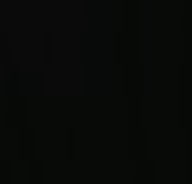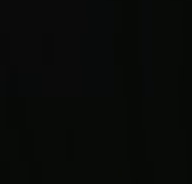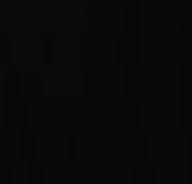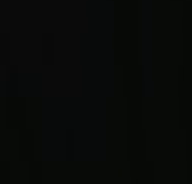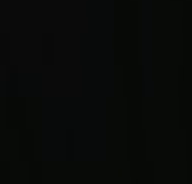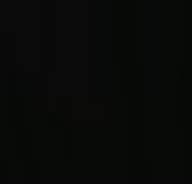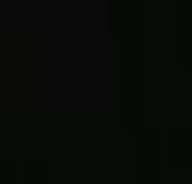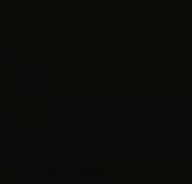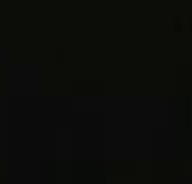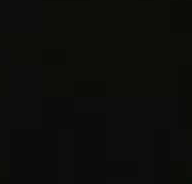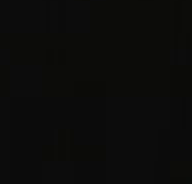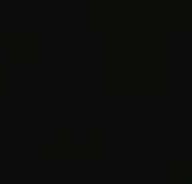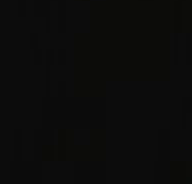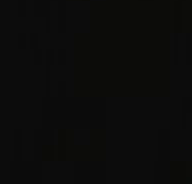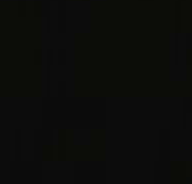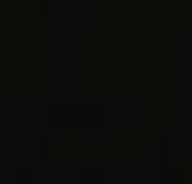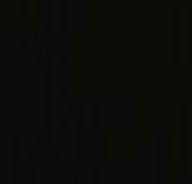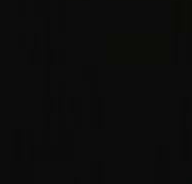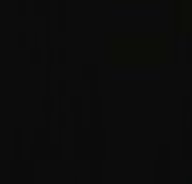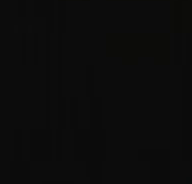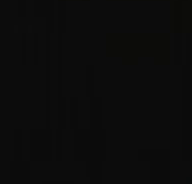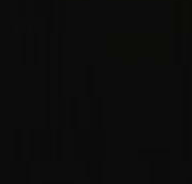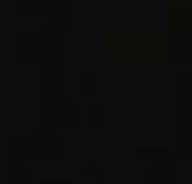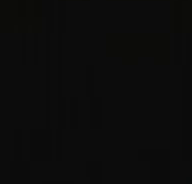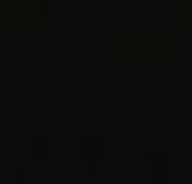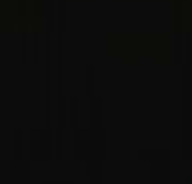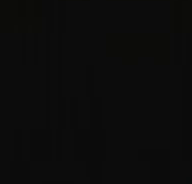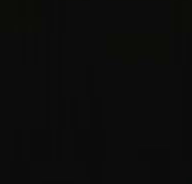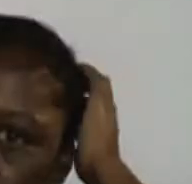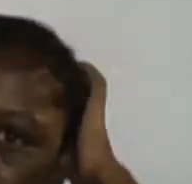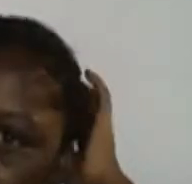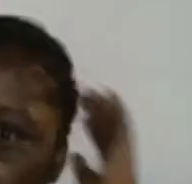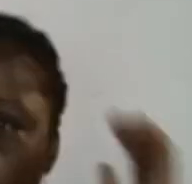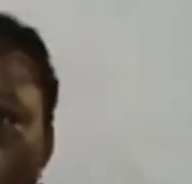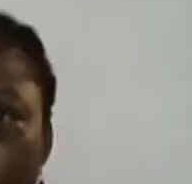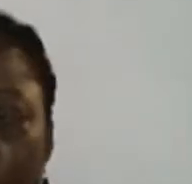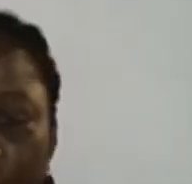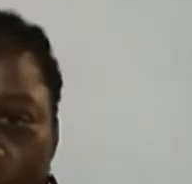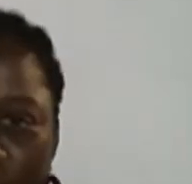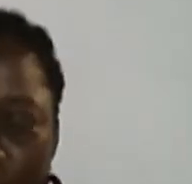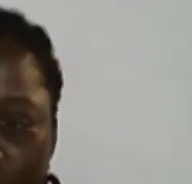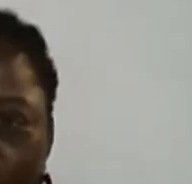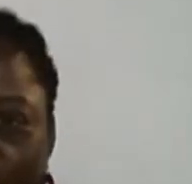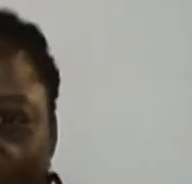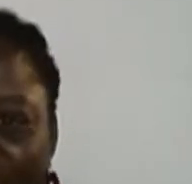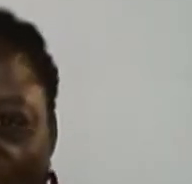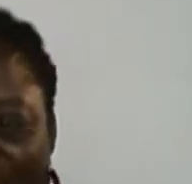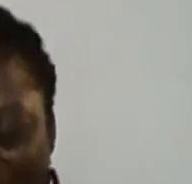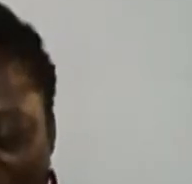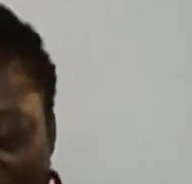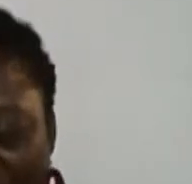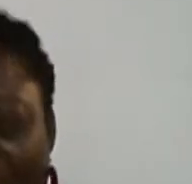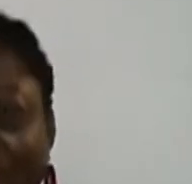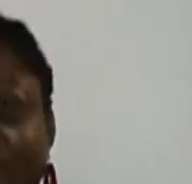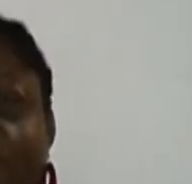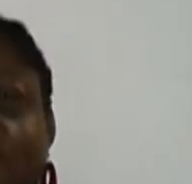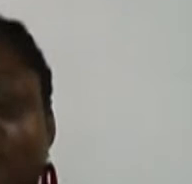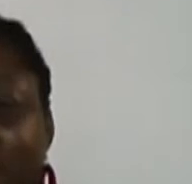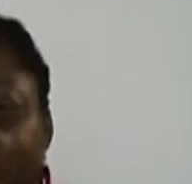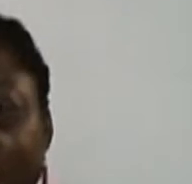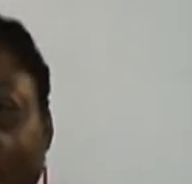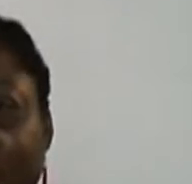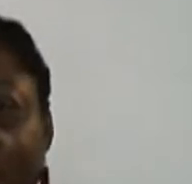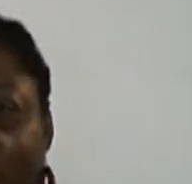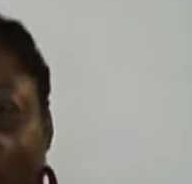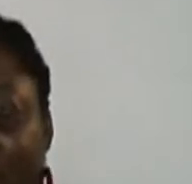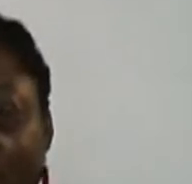Agency. Joining us online via Zoom are clinical psychologist and president of the Jamaican Psychological Society,